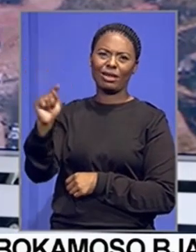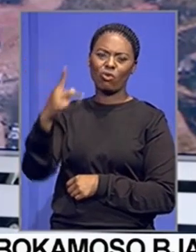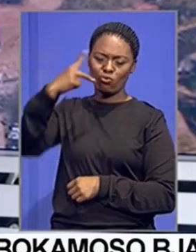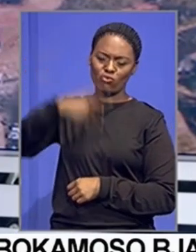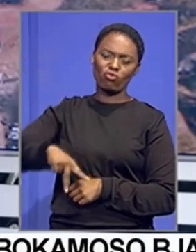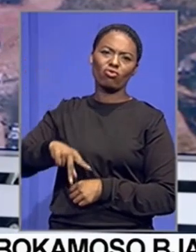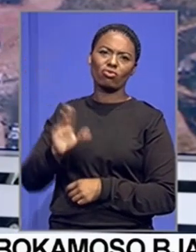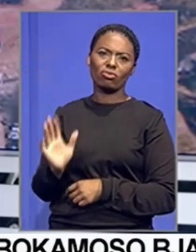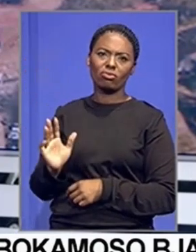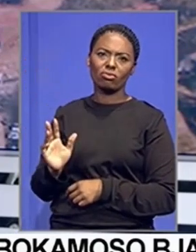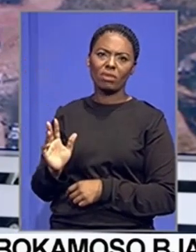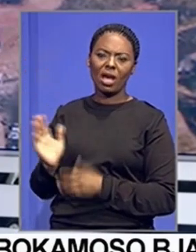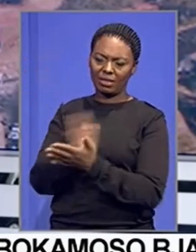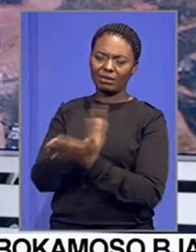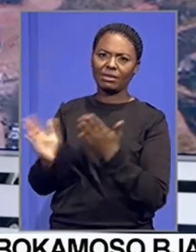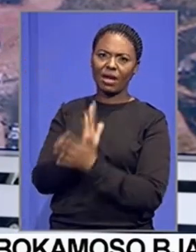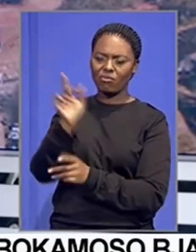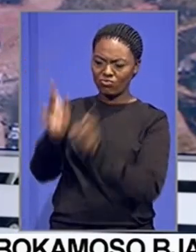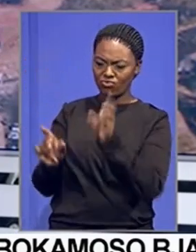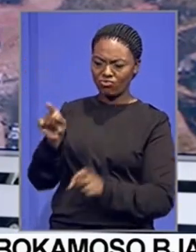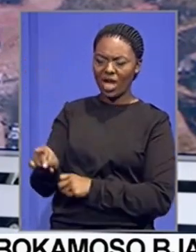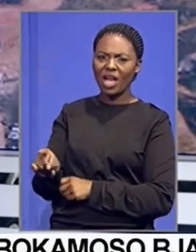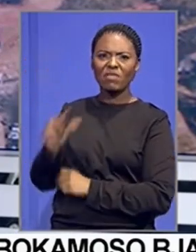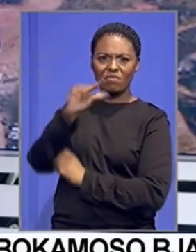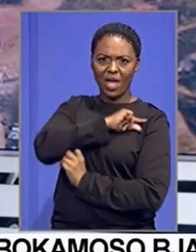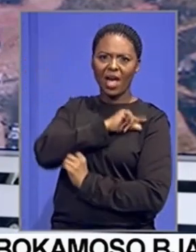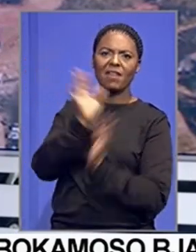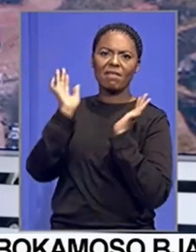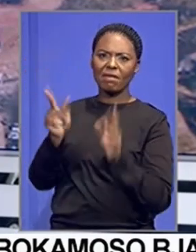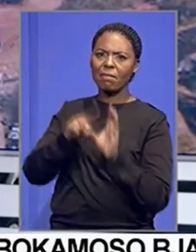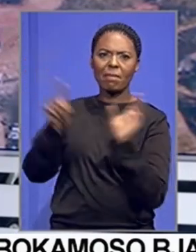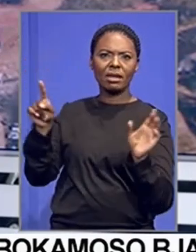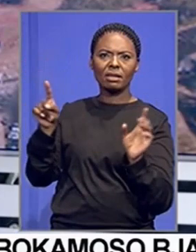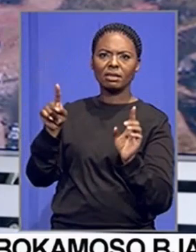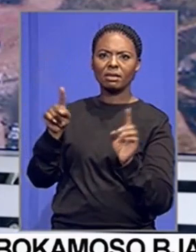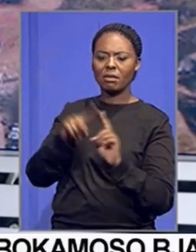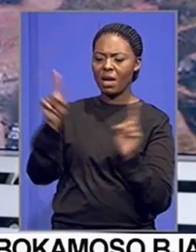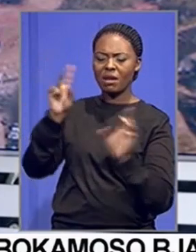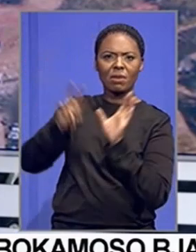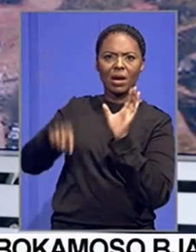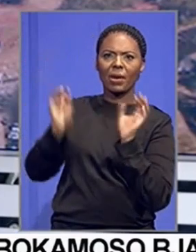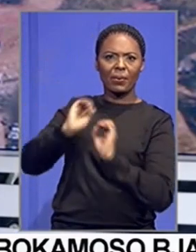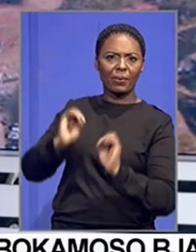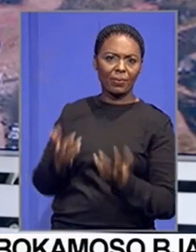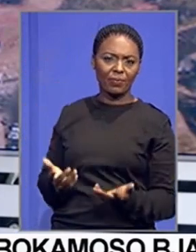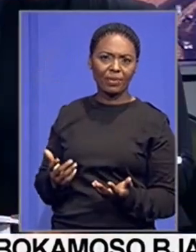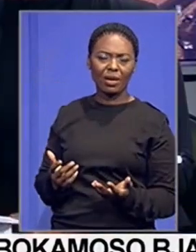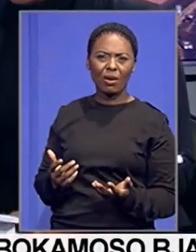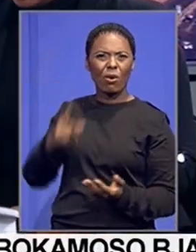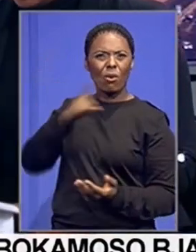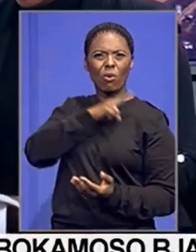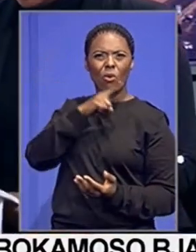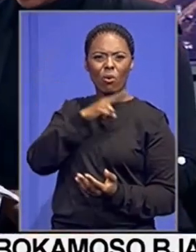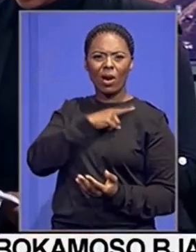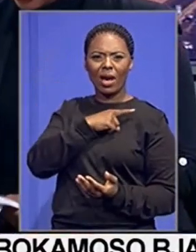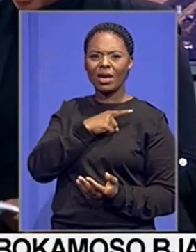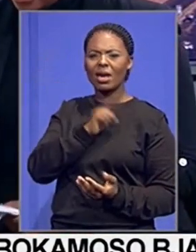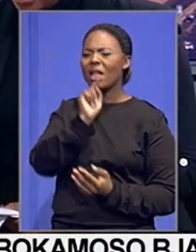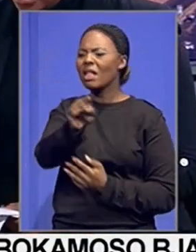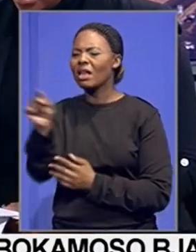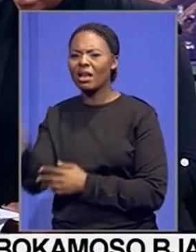have been charged that have not stepped aside. And why do you jump all these